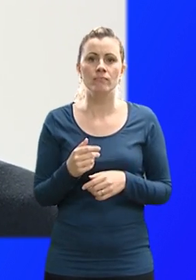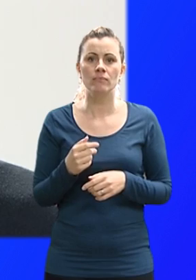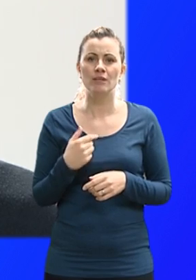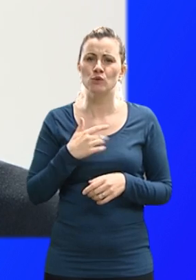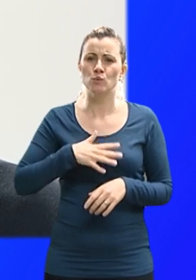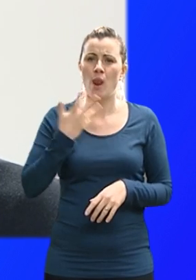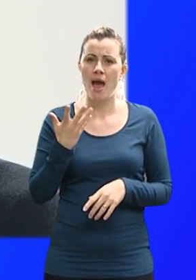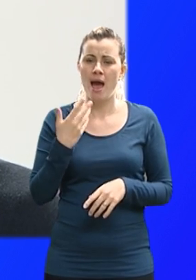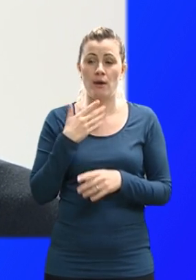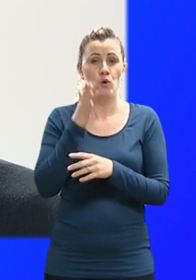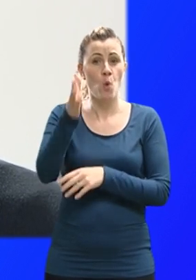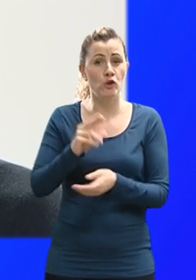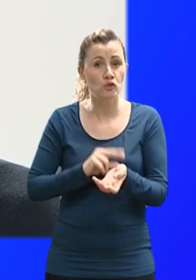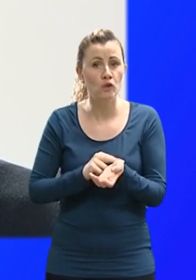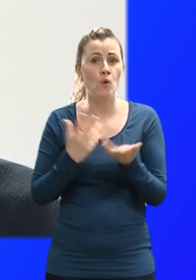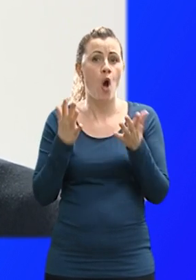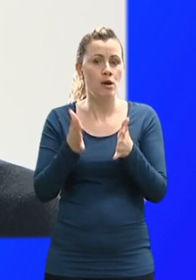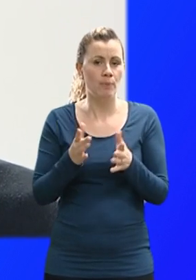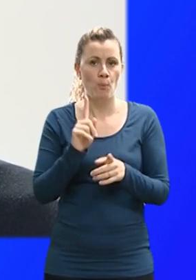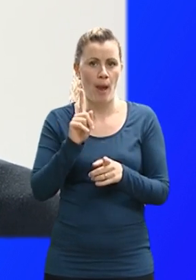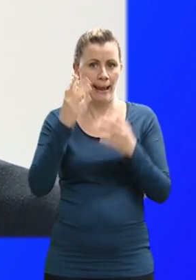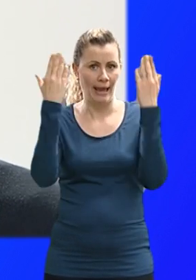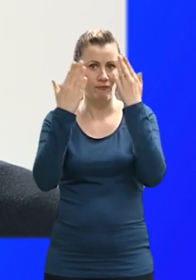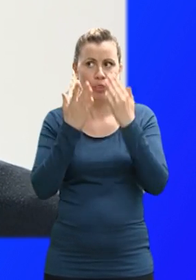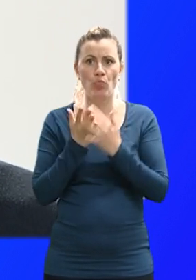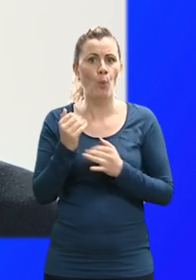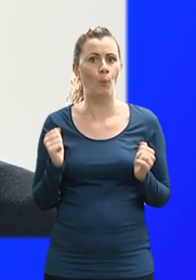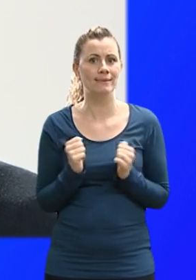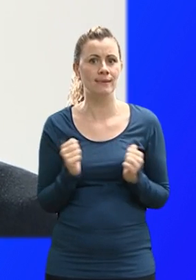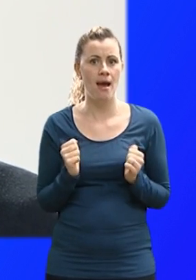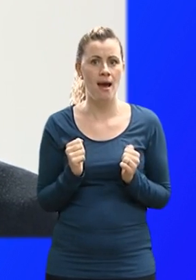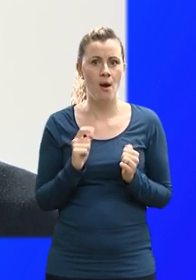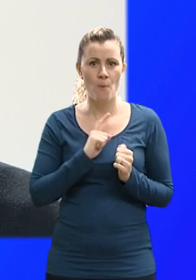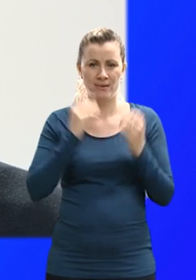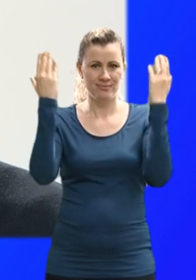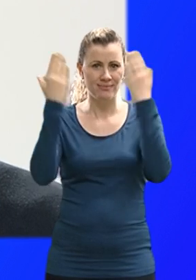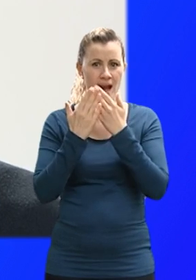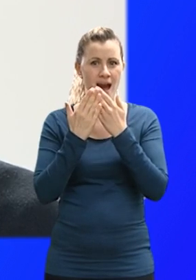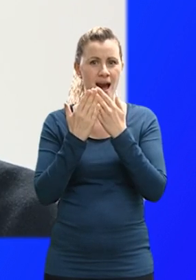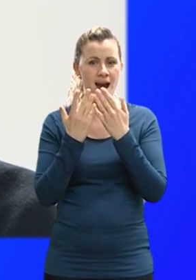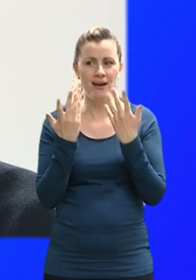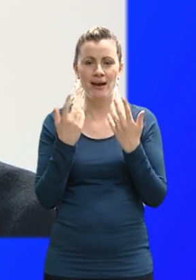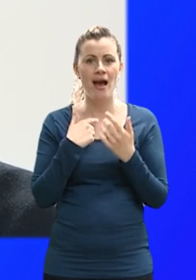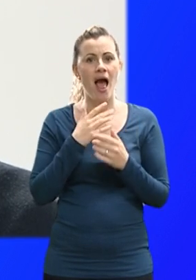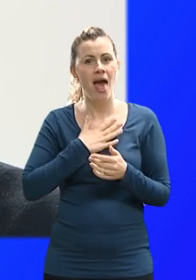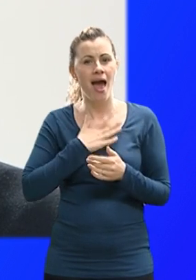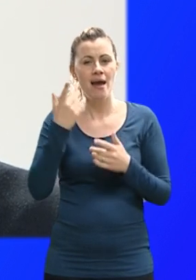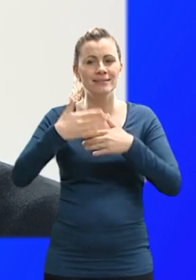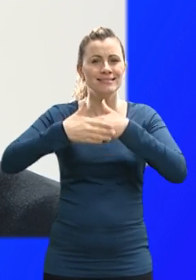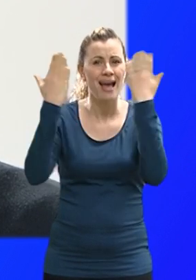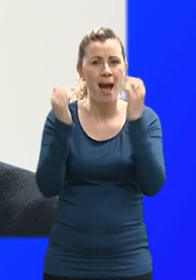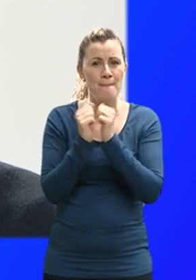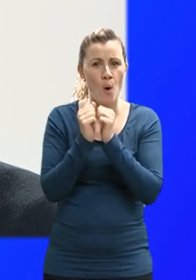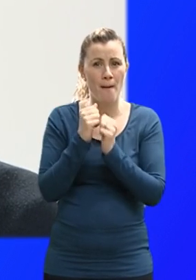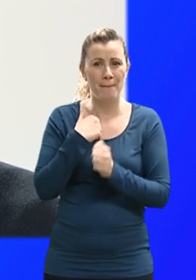like going, particularly this time of the year, to an evening appointment, for example. I'd point out to them that I